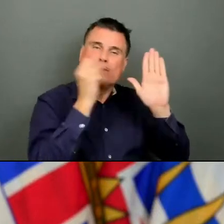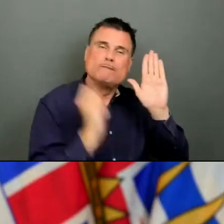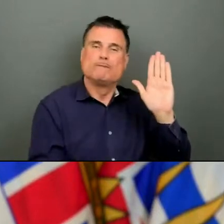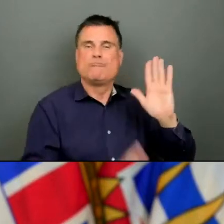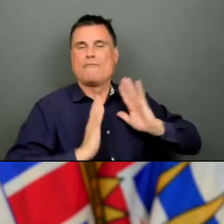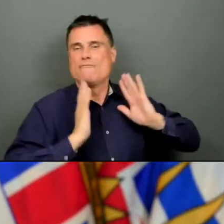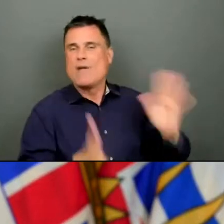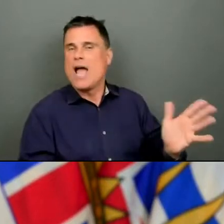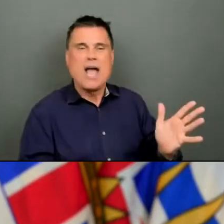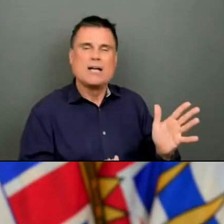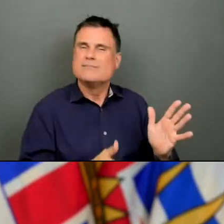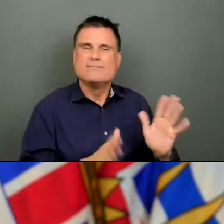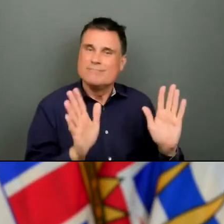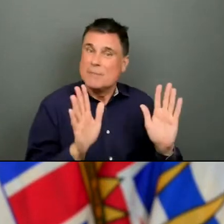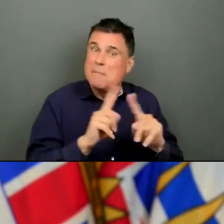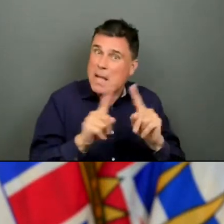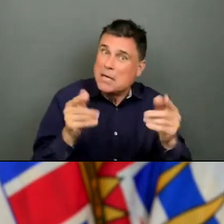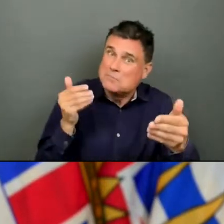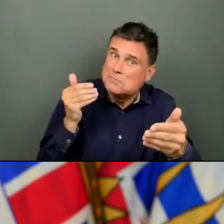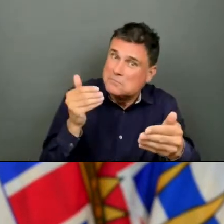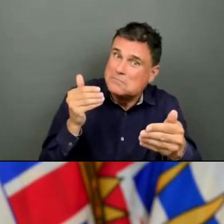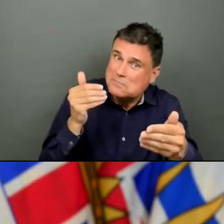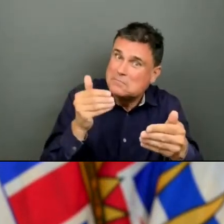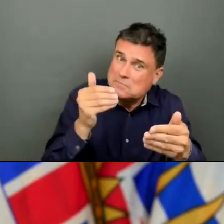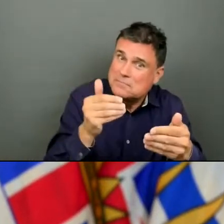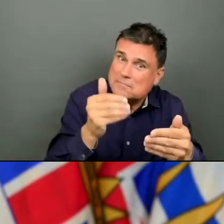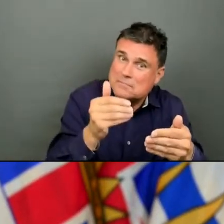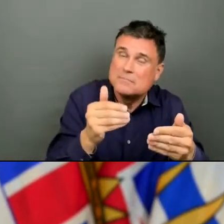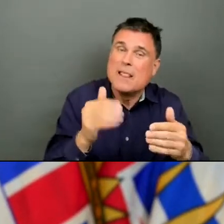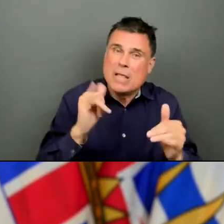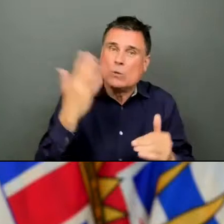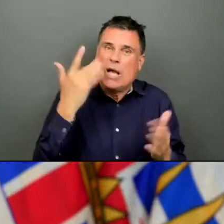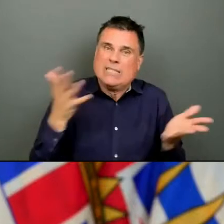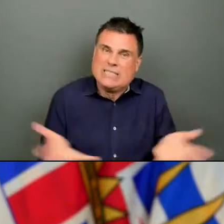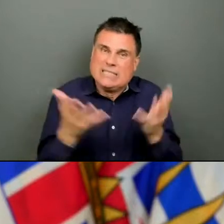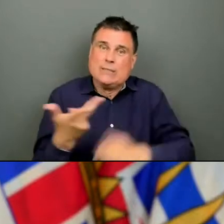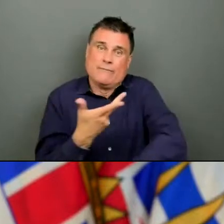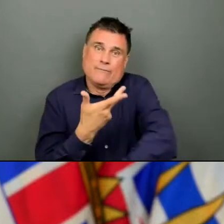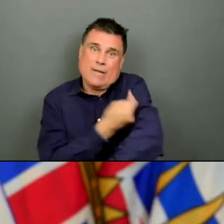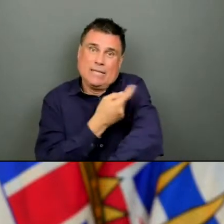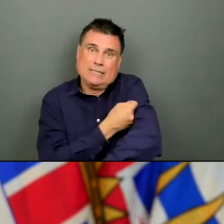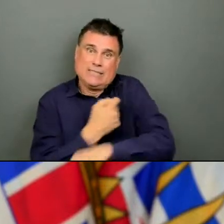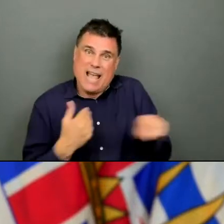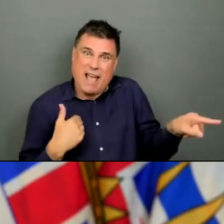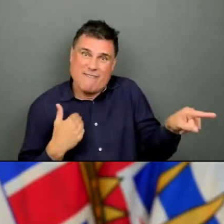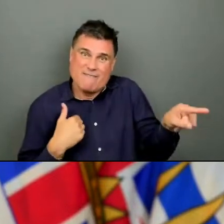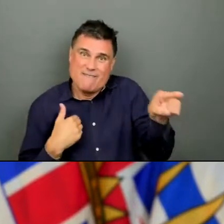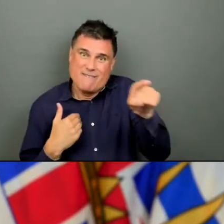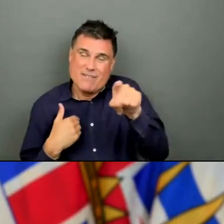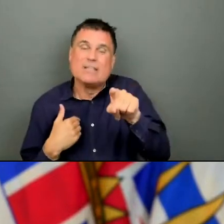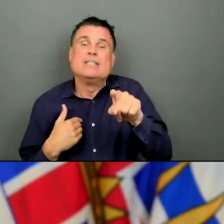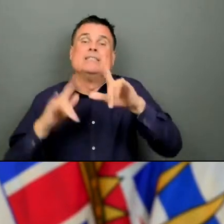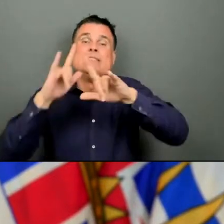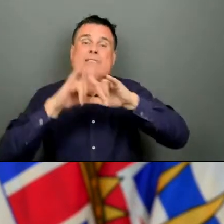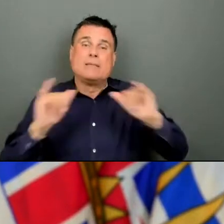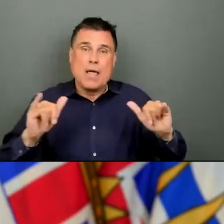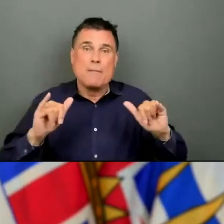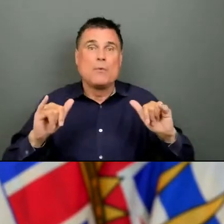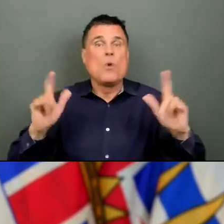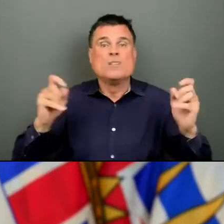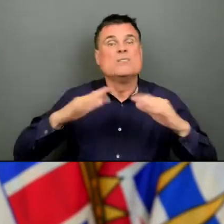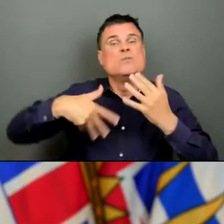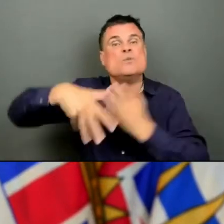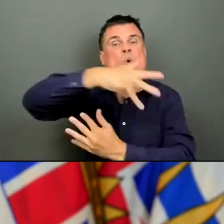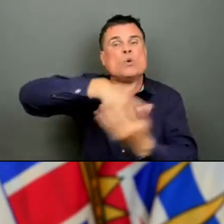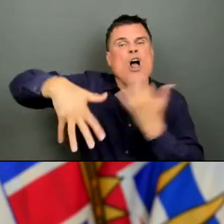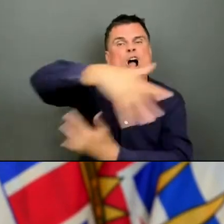and effective vaccines. And part of it is because we are reducing the numbers of risky contacts we have and getting tested and